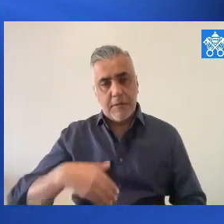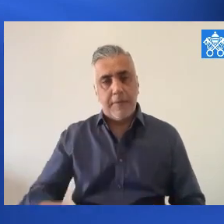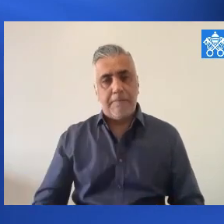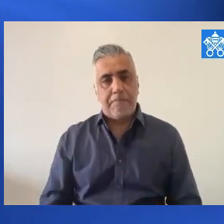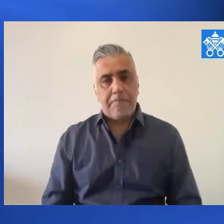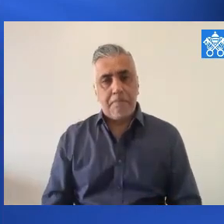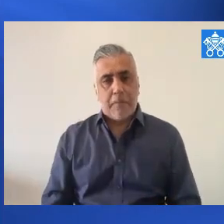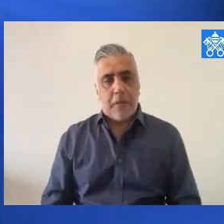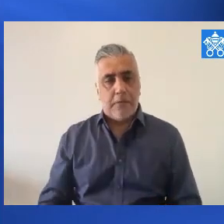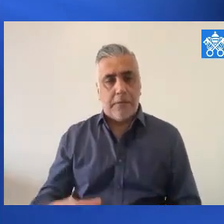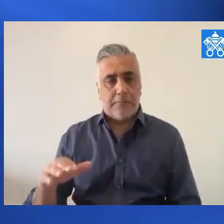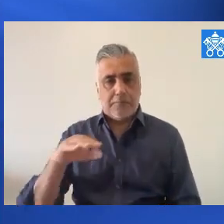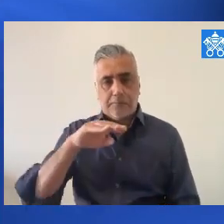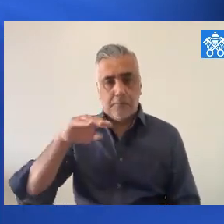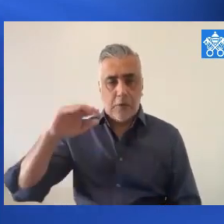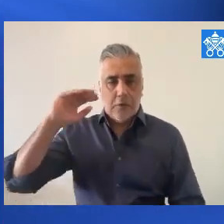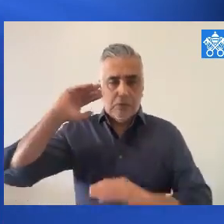area with the